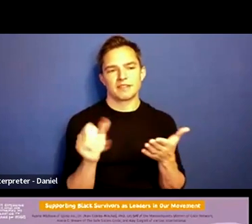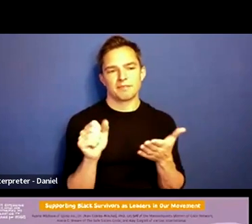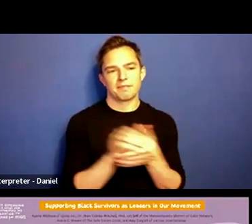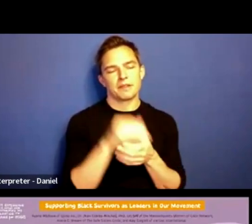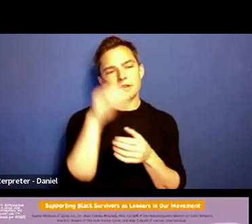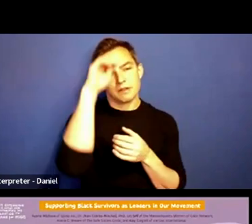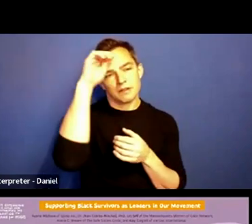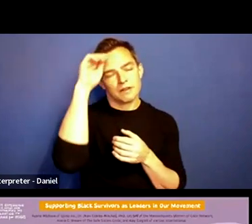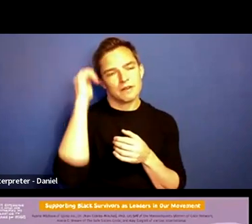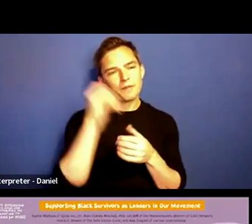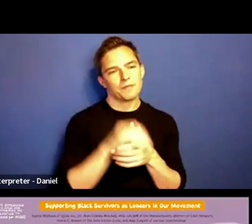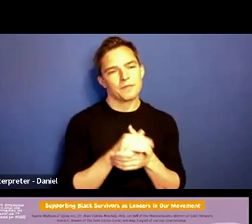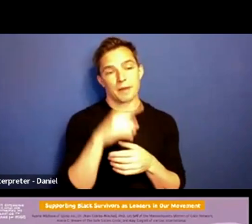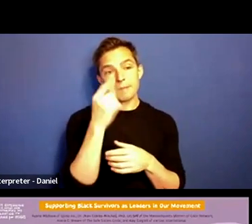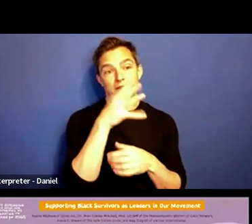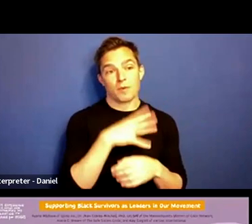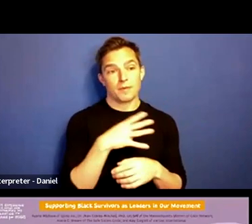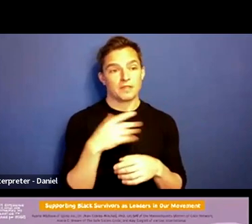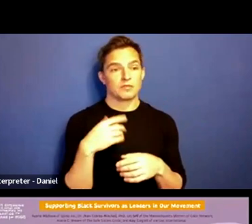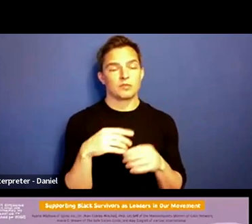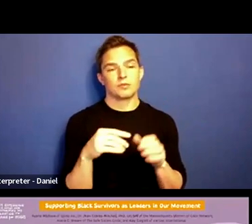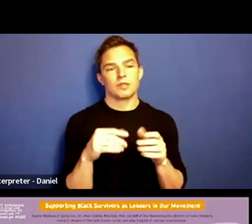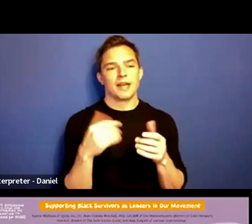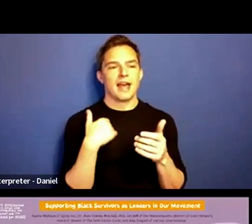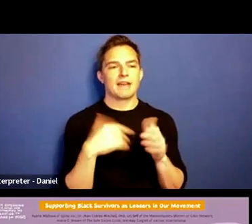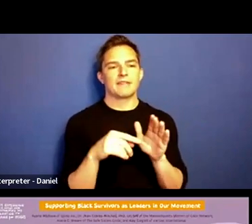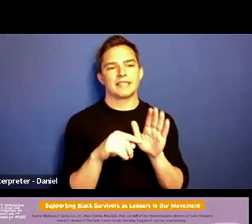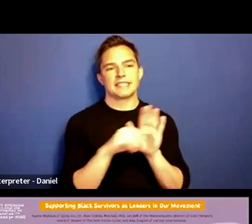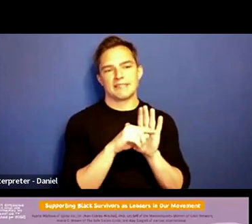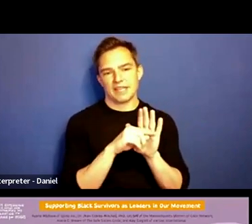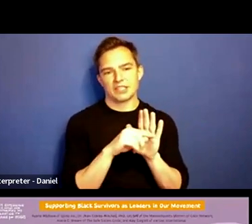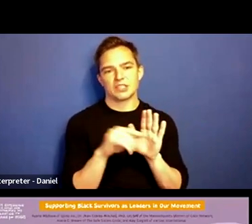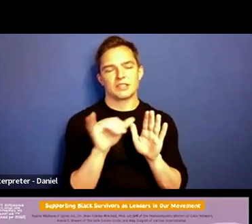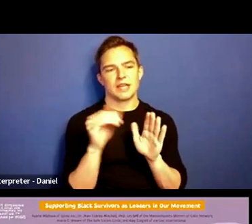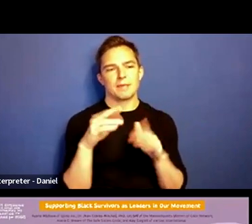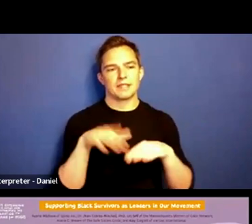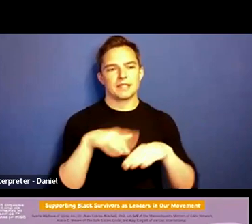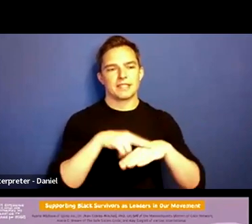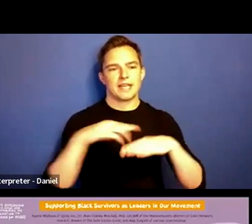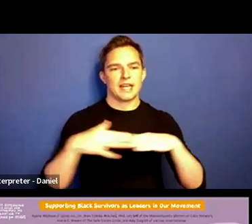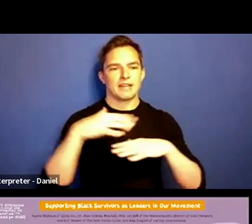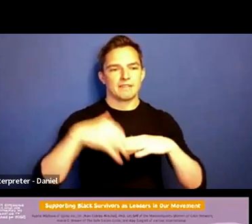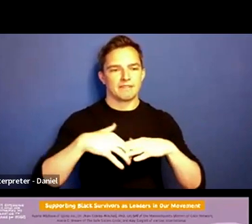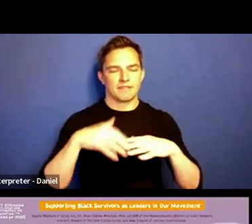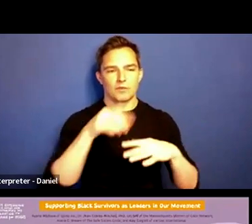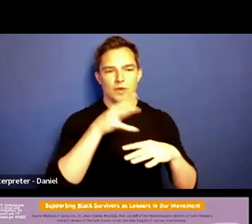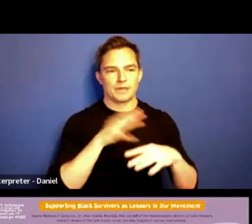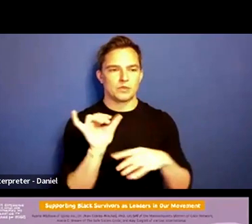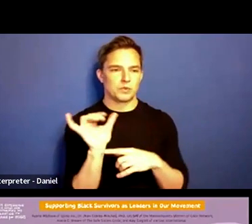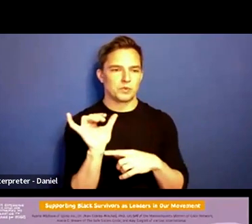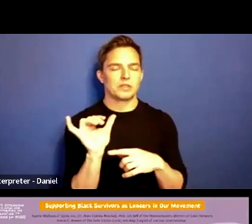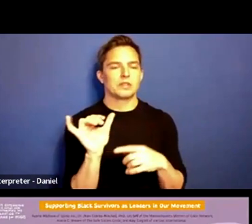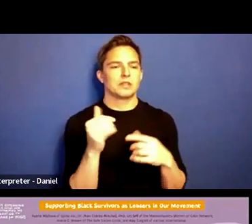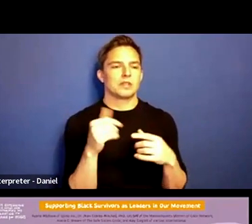again, we Black women are at disadvantage just as much as Indigenous women. We tend to be the most